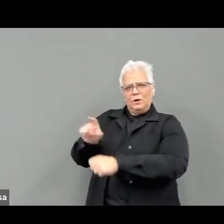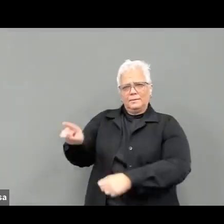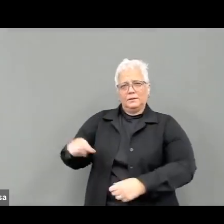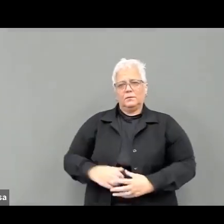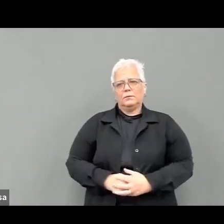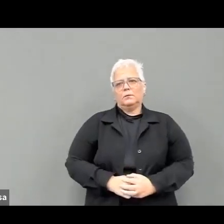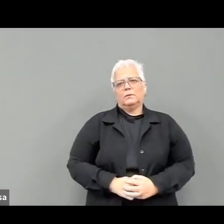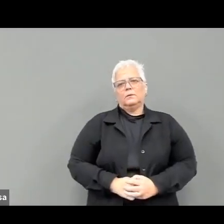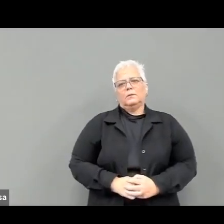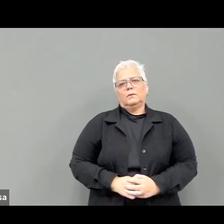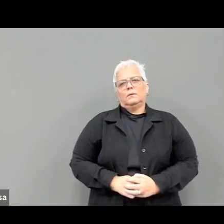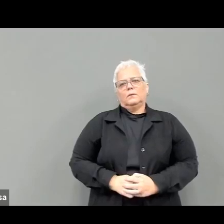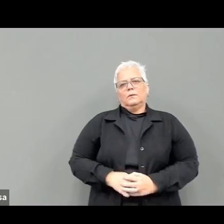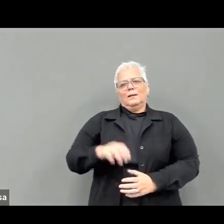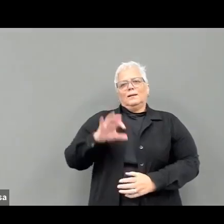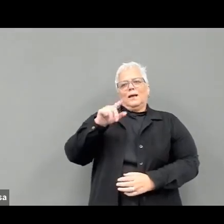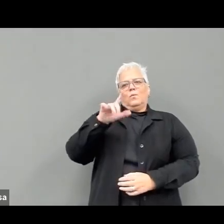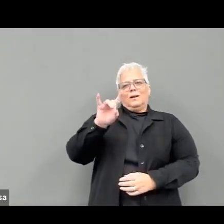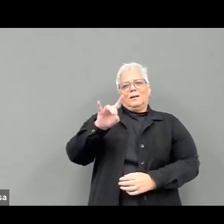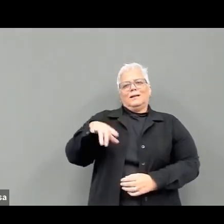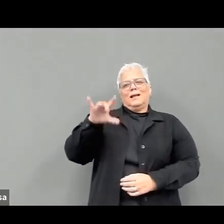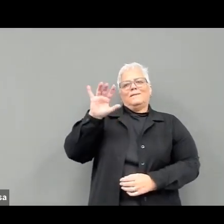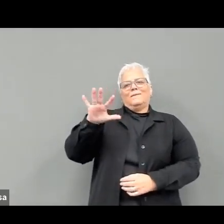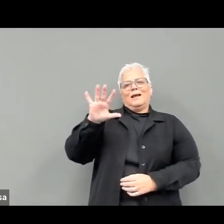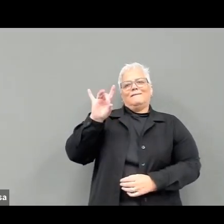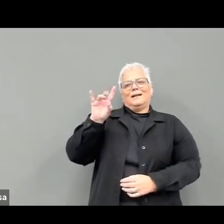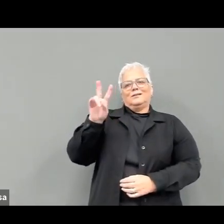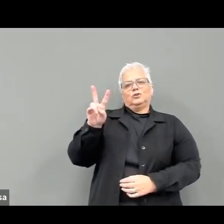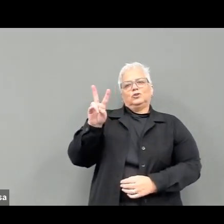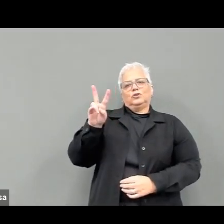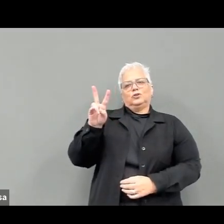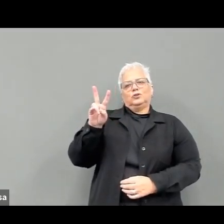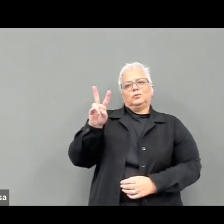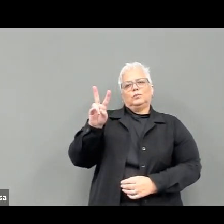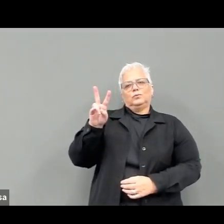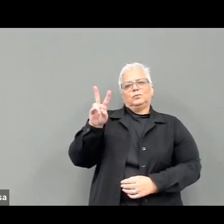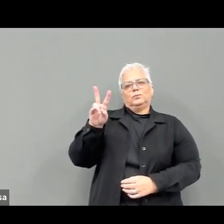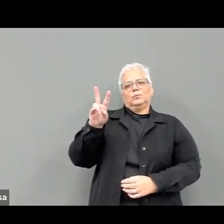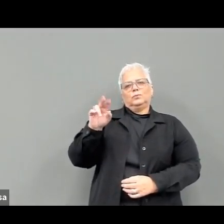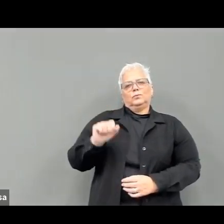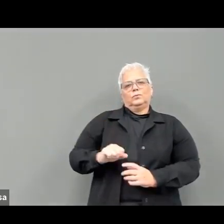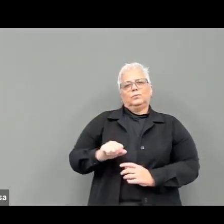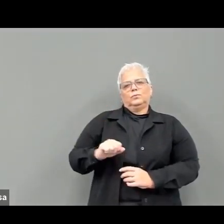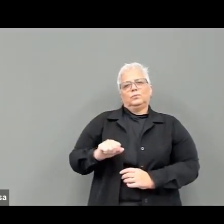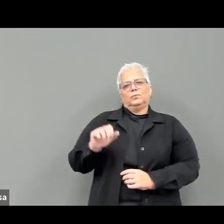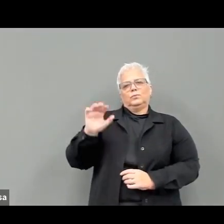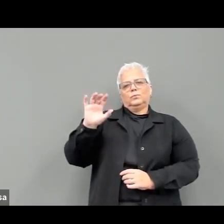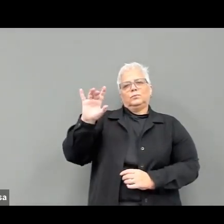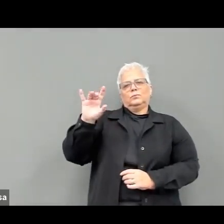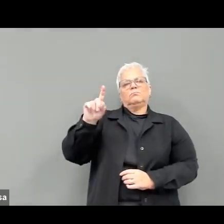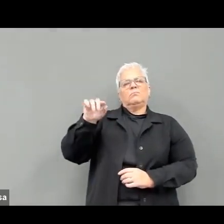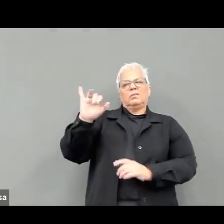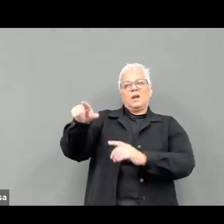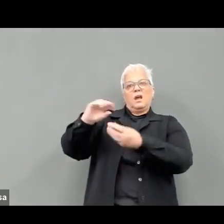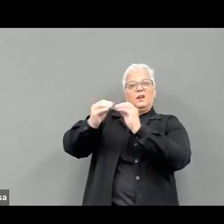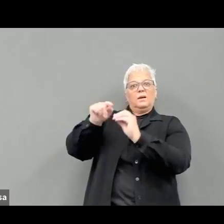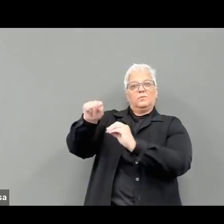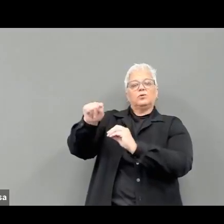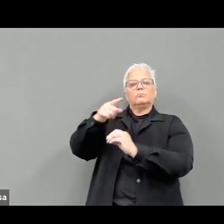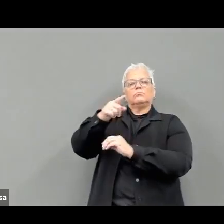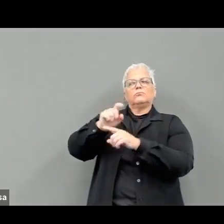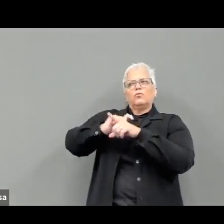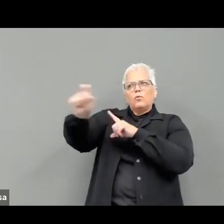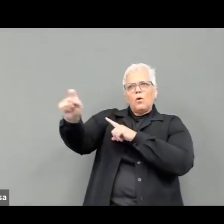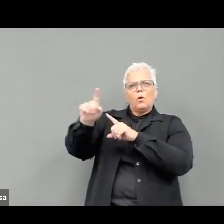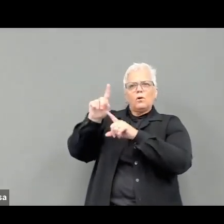918-582-9355 during regular business hours or call 211 at any time. We will continue to provide information on when the vaccine will be available to